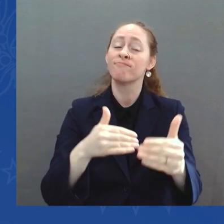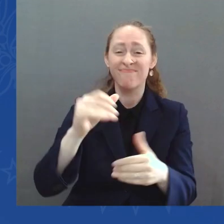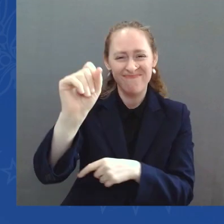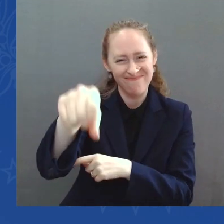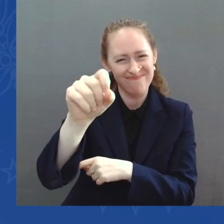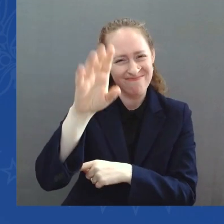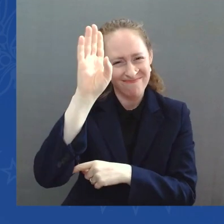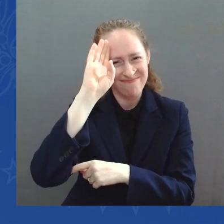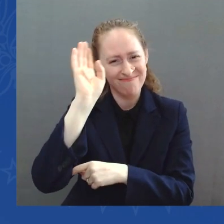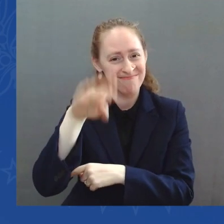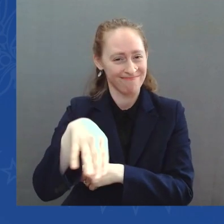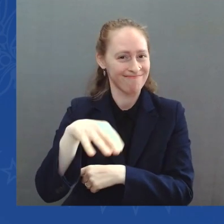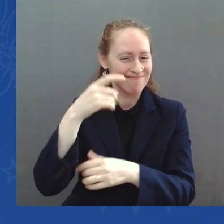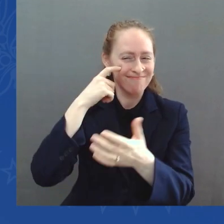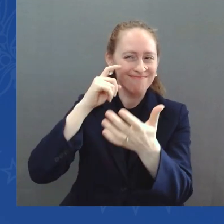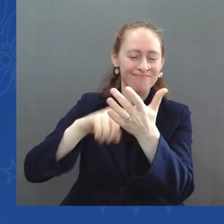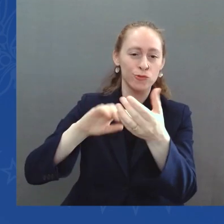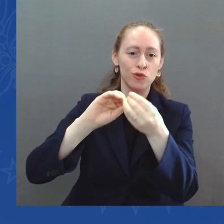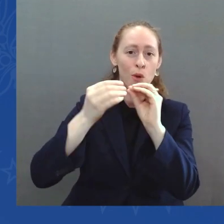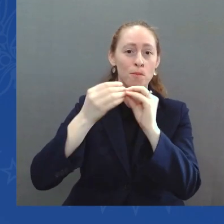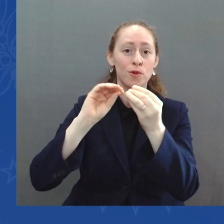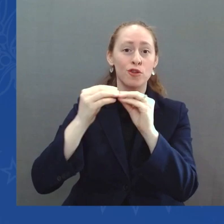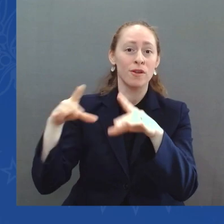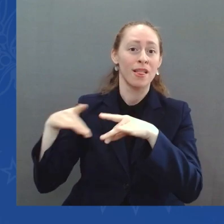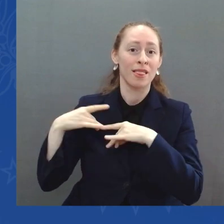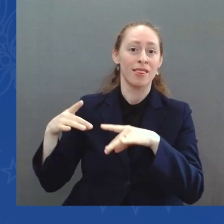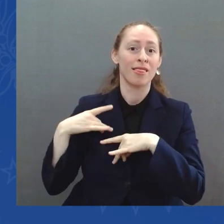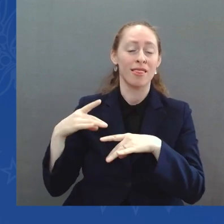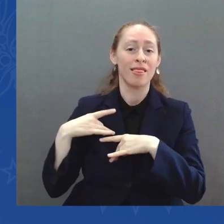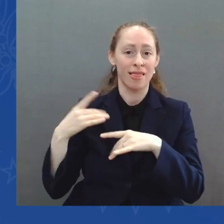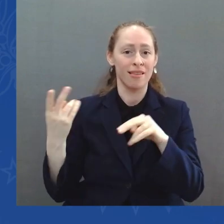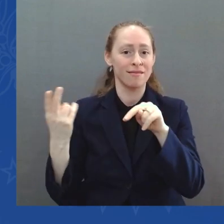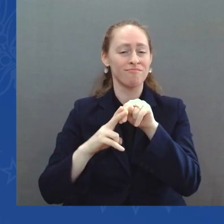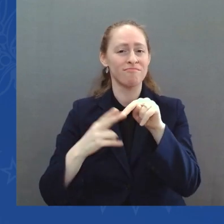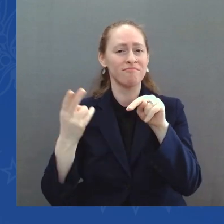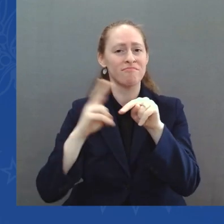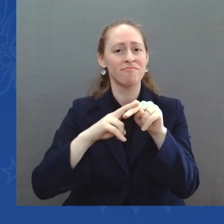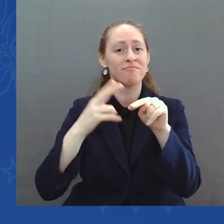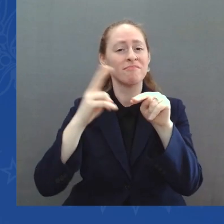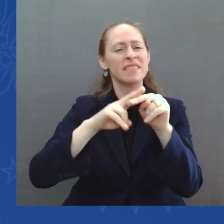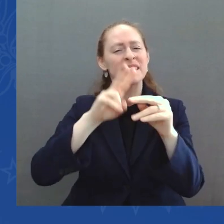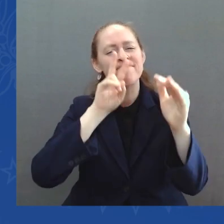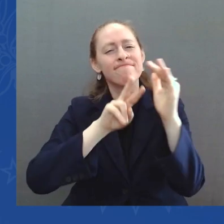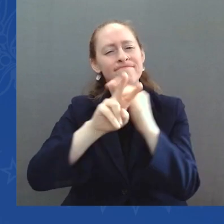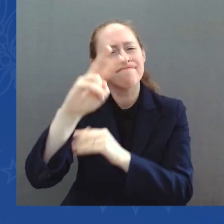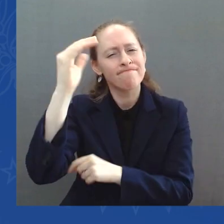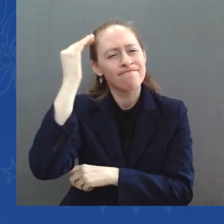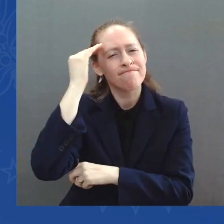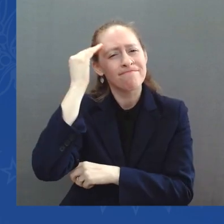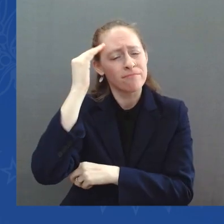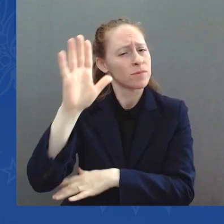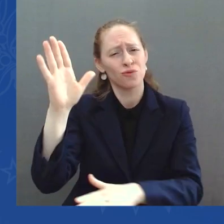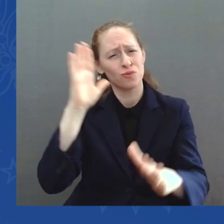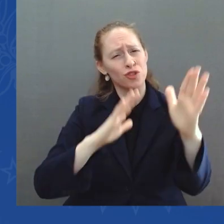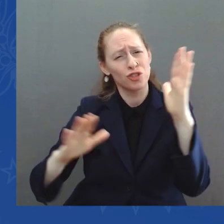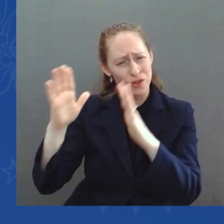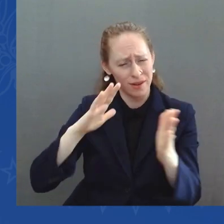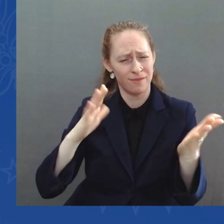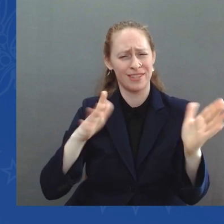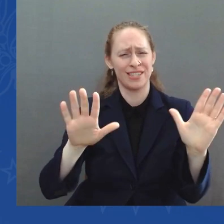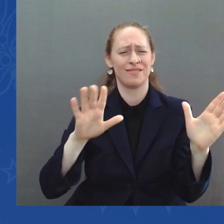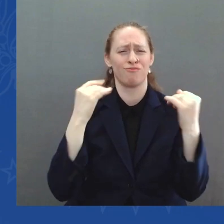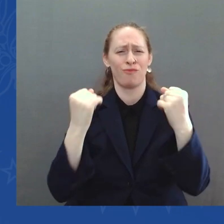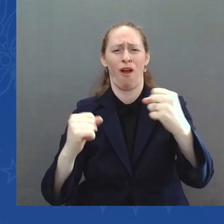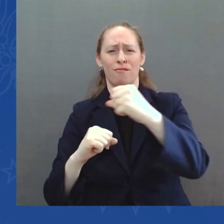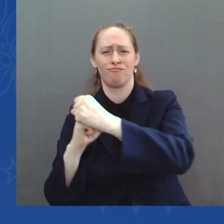to protect people, all people. And, as we've done from day one, my administration is making it easier than ever